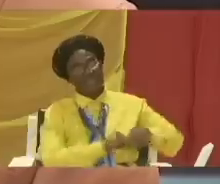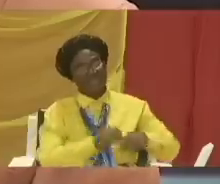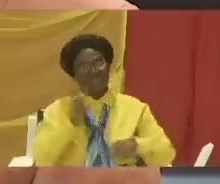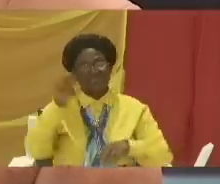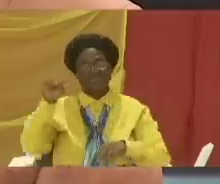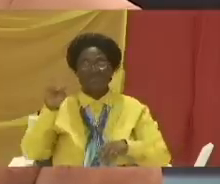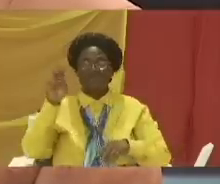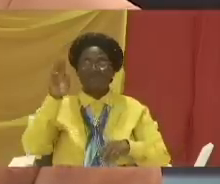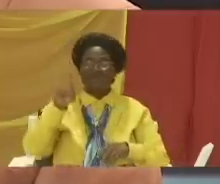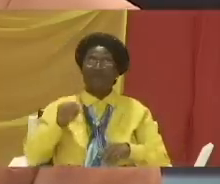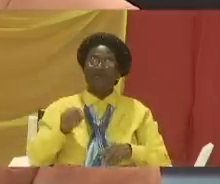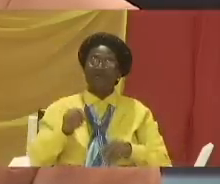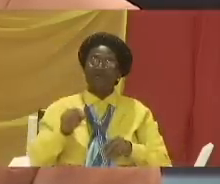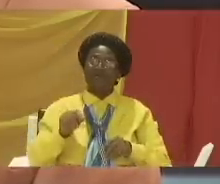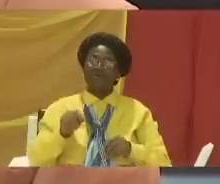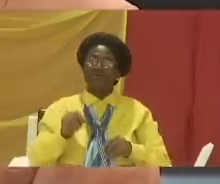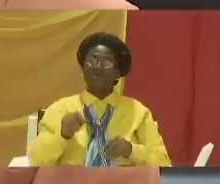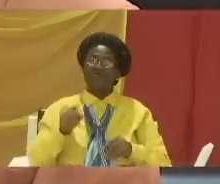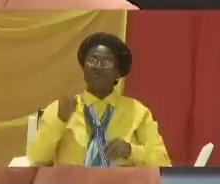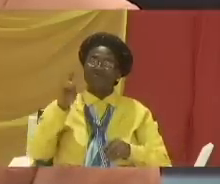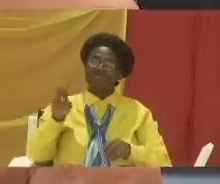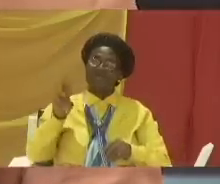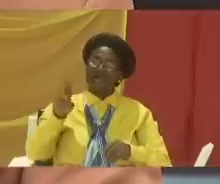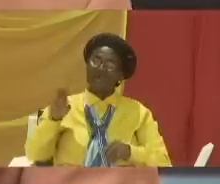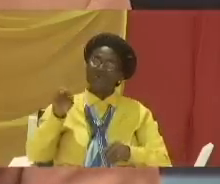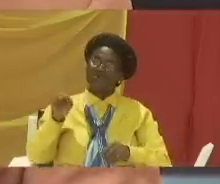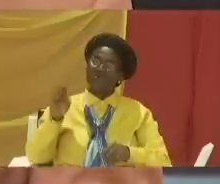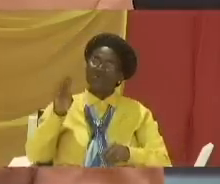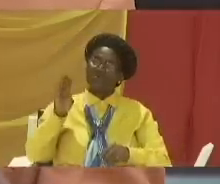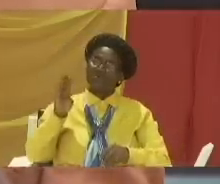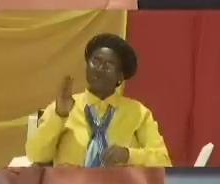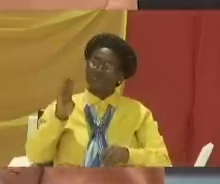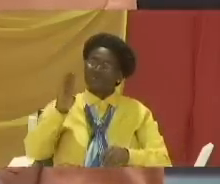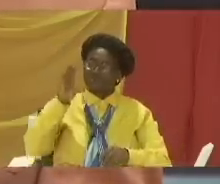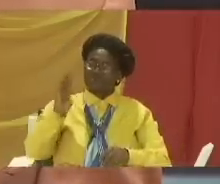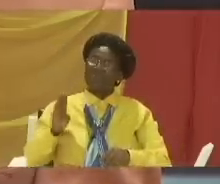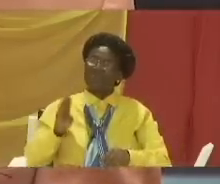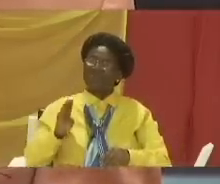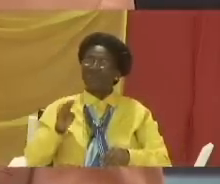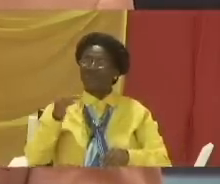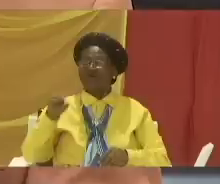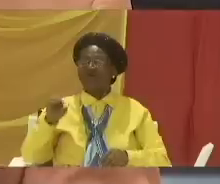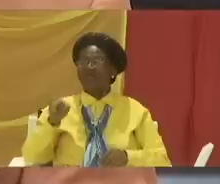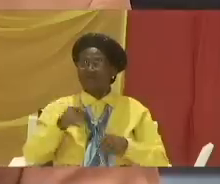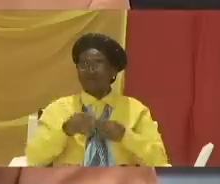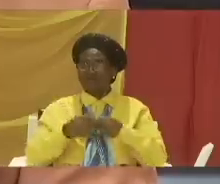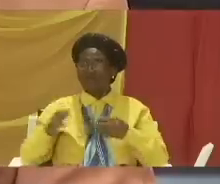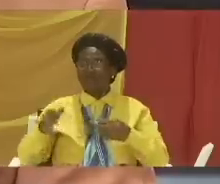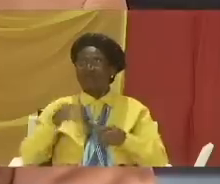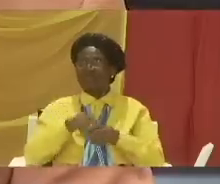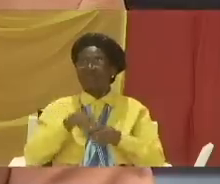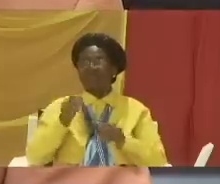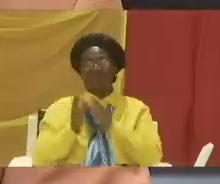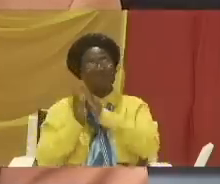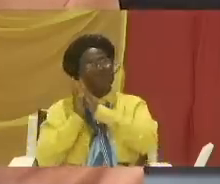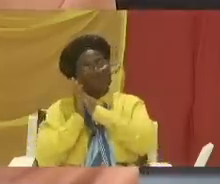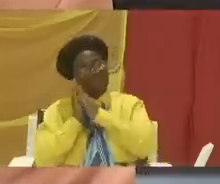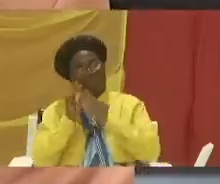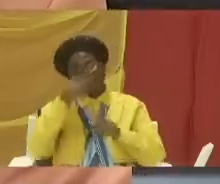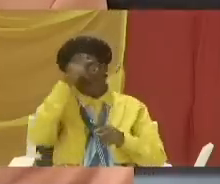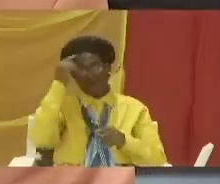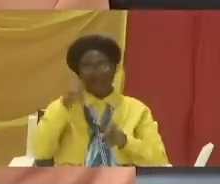No drop of blood on the bed. Because when God performs an operation, he does not shed